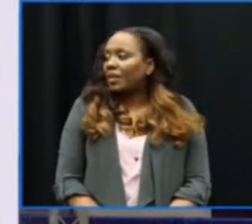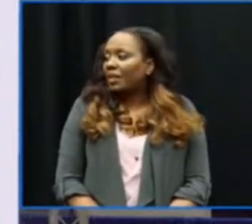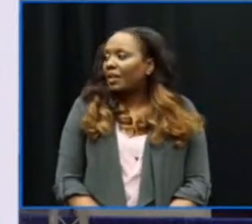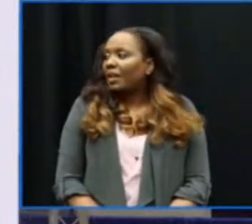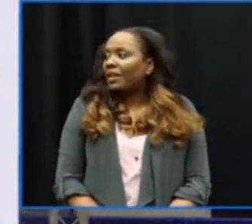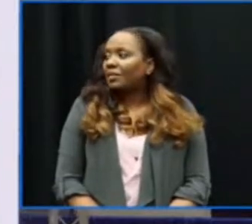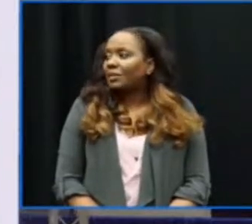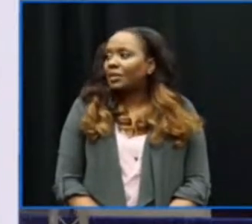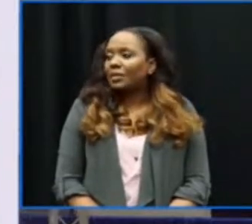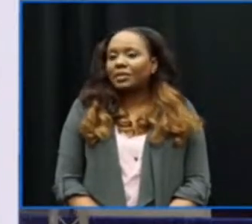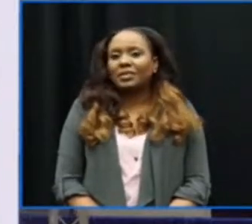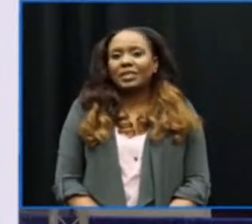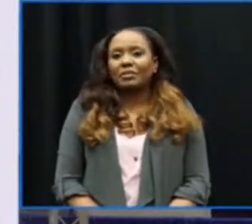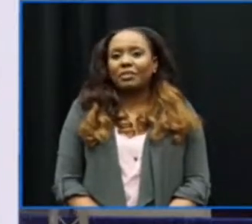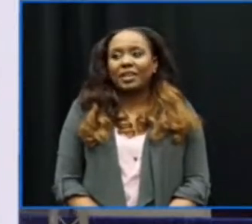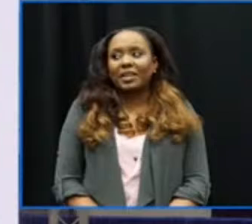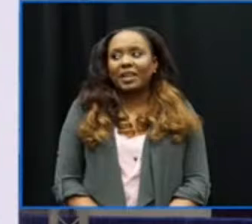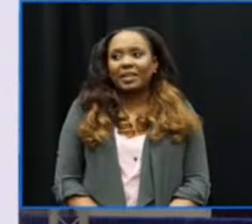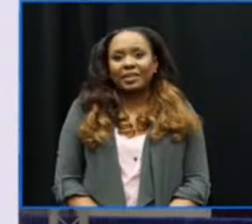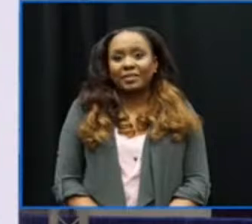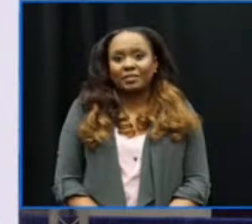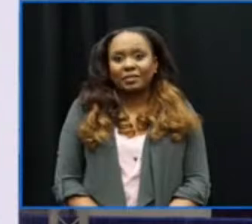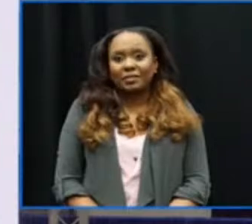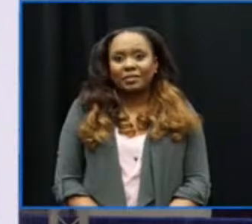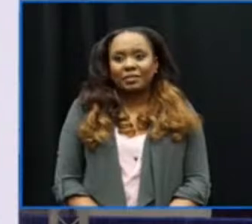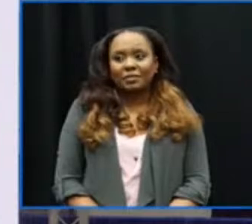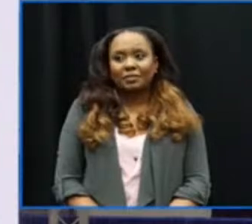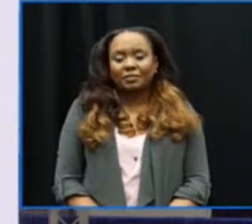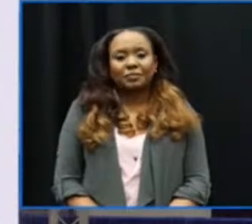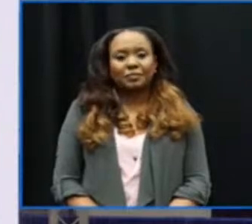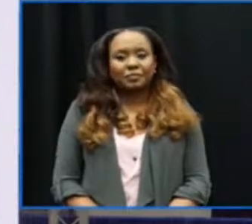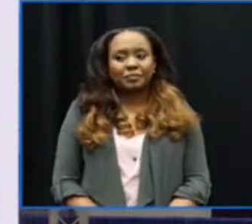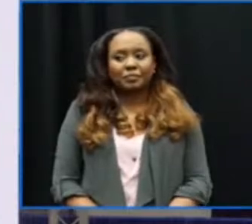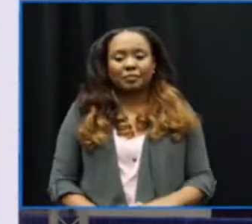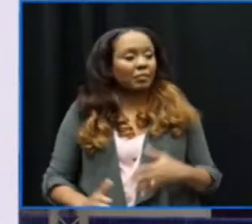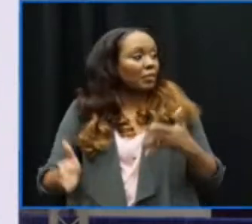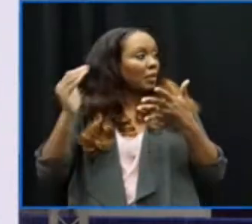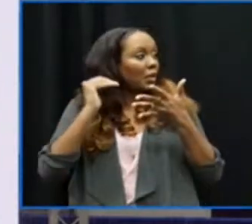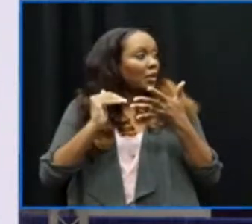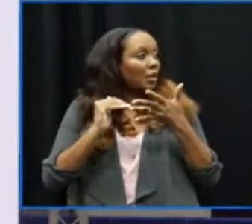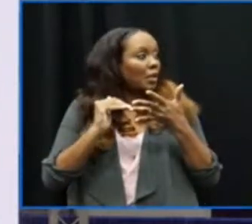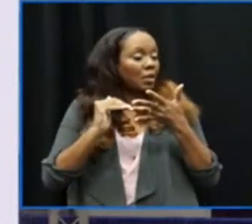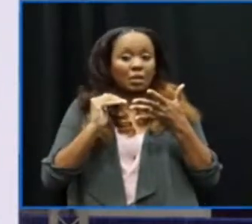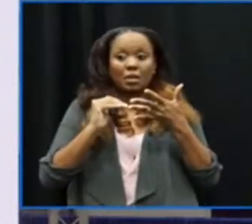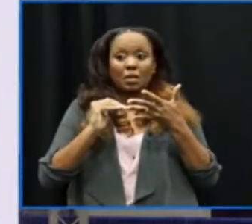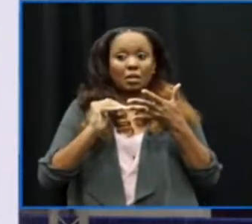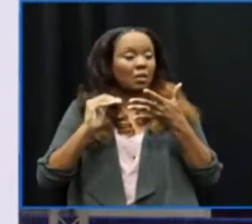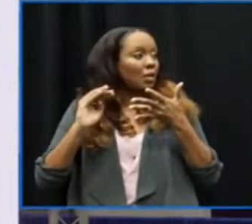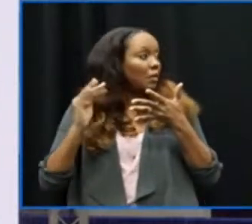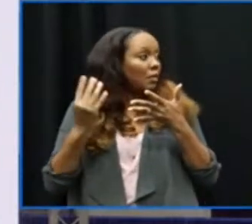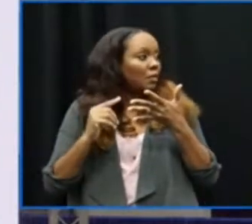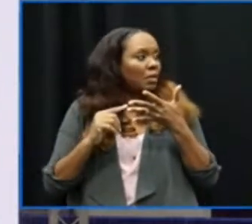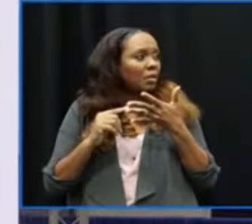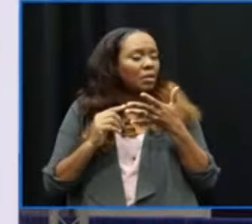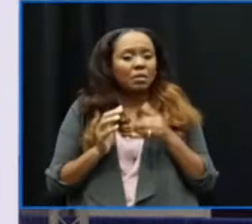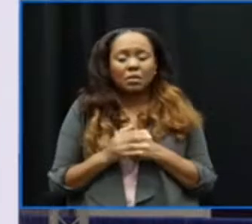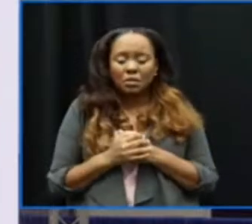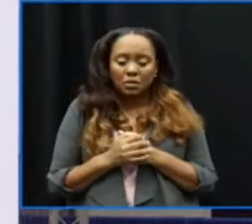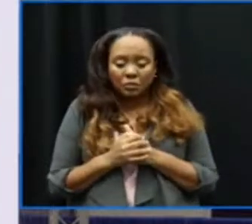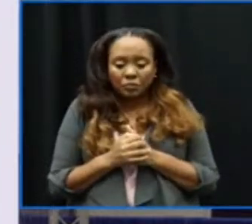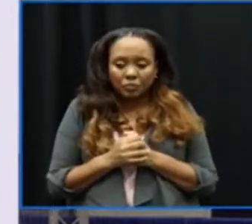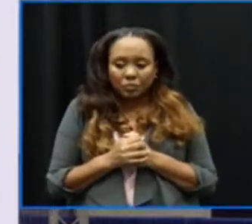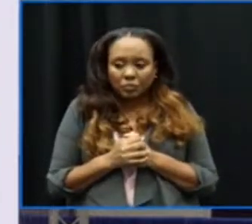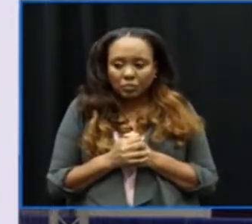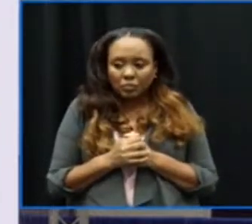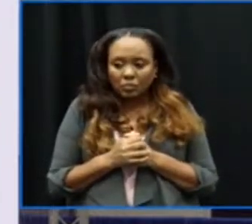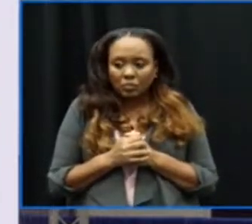way. And the final ingredient we believe for sustainability is what I like to call honest and responsible government. Some people